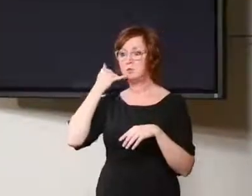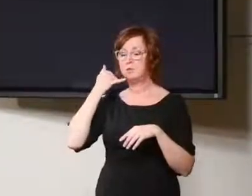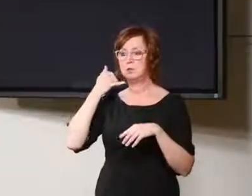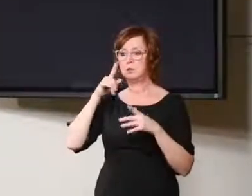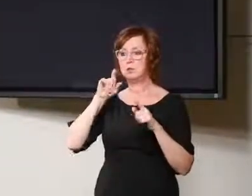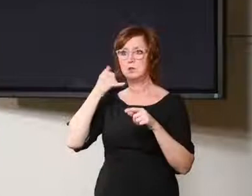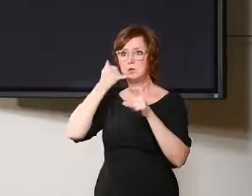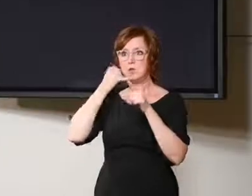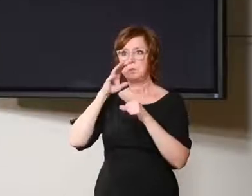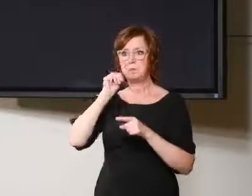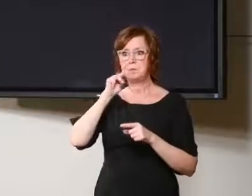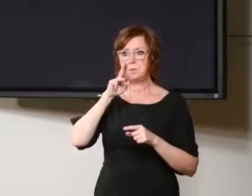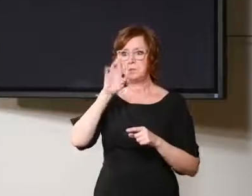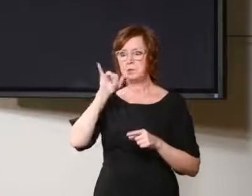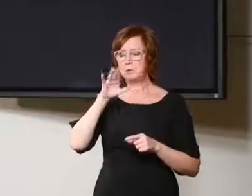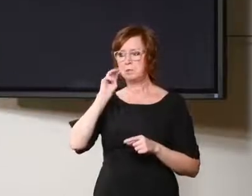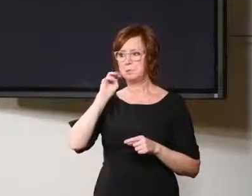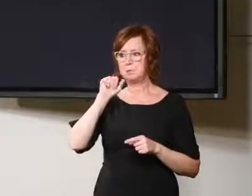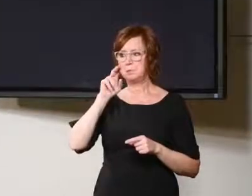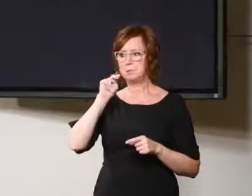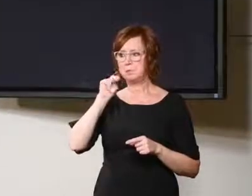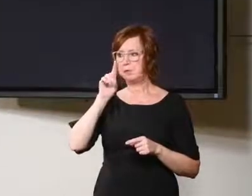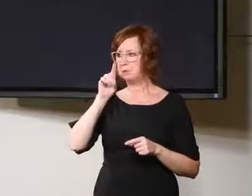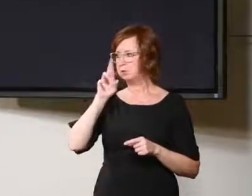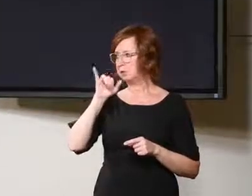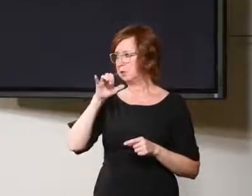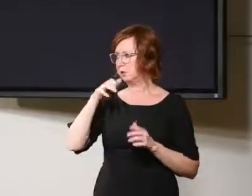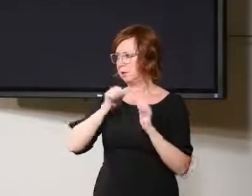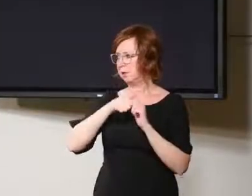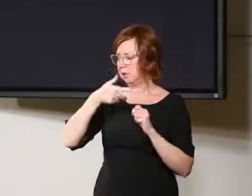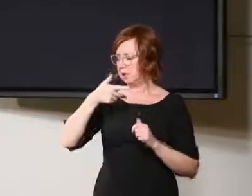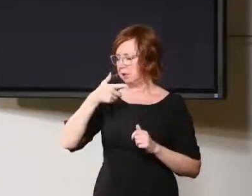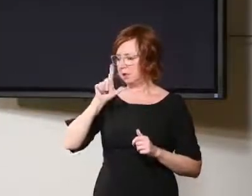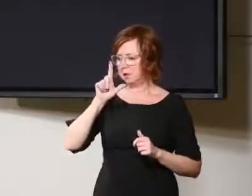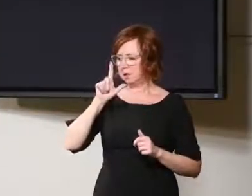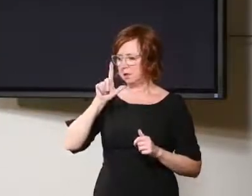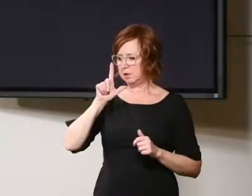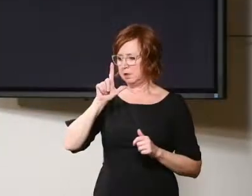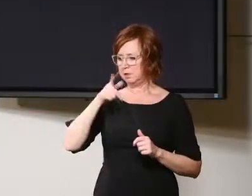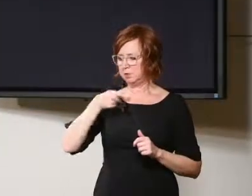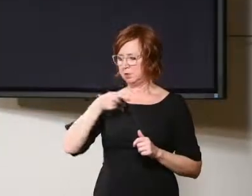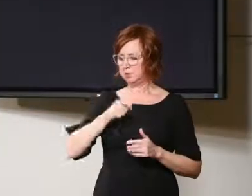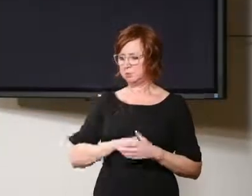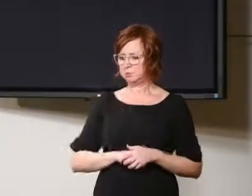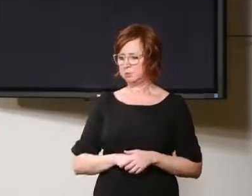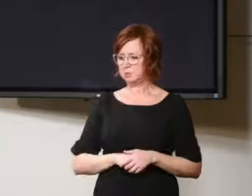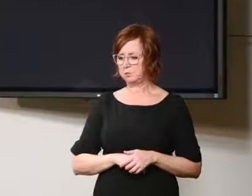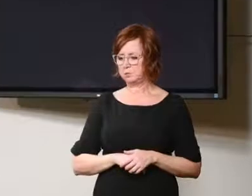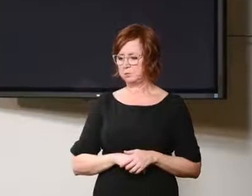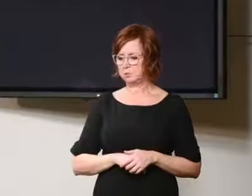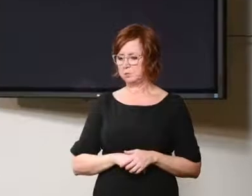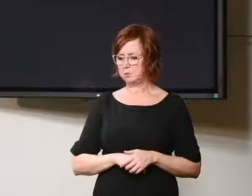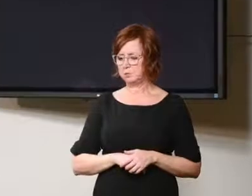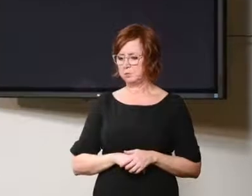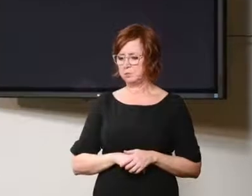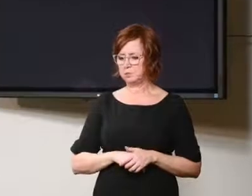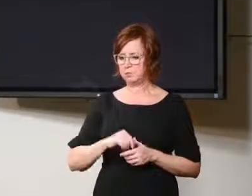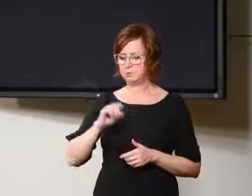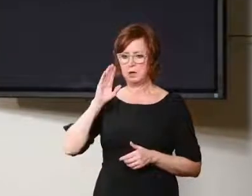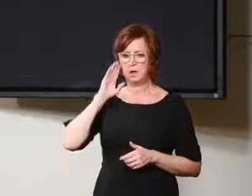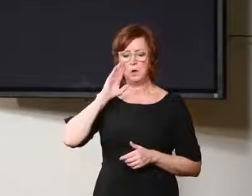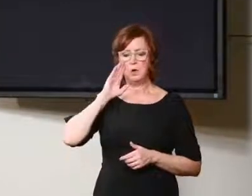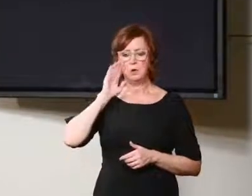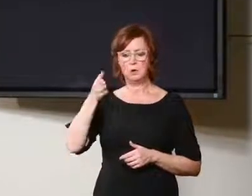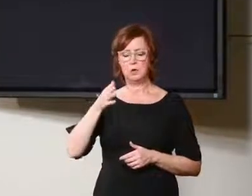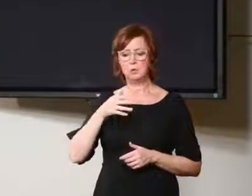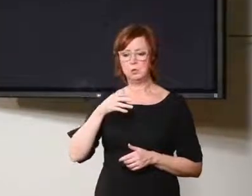We have Murray Mandrick with the Leader Post. Hi, Mr. Premier. The people working in homeless